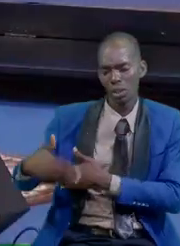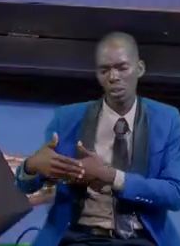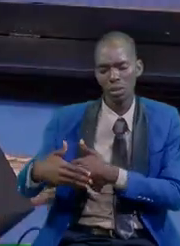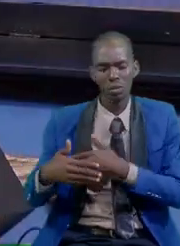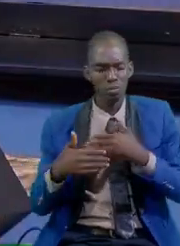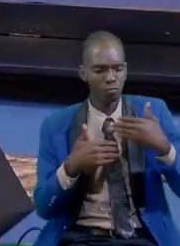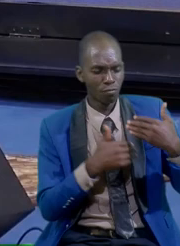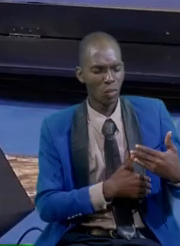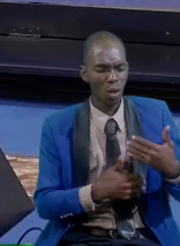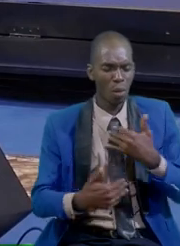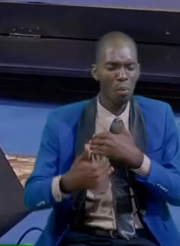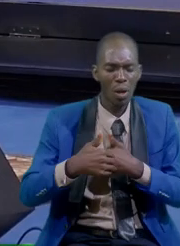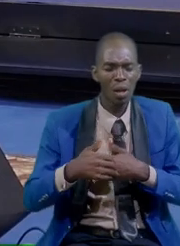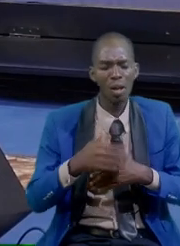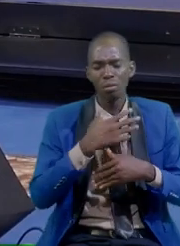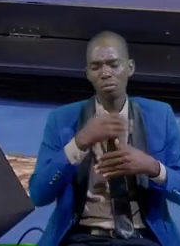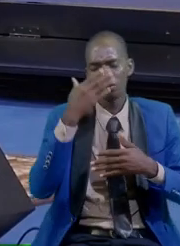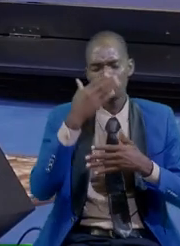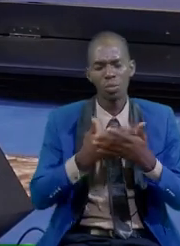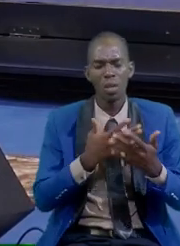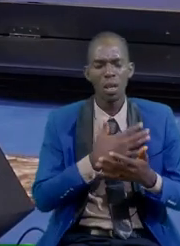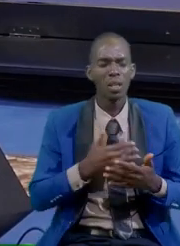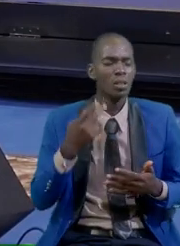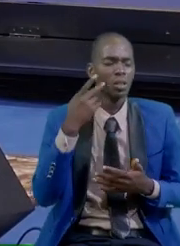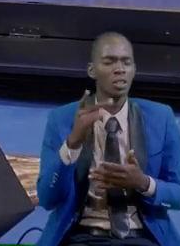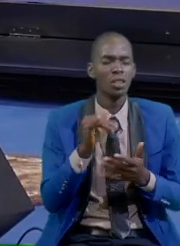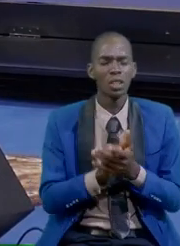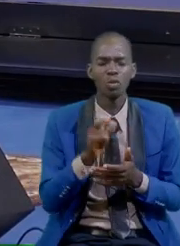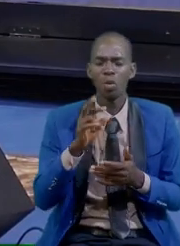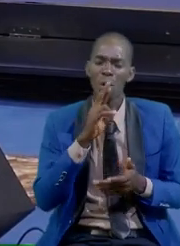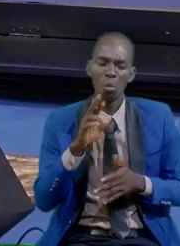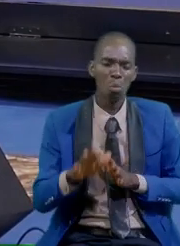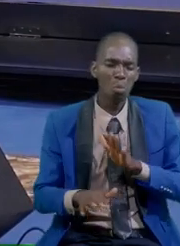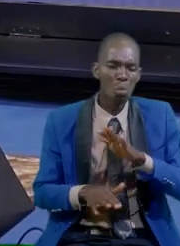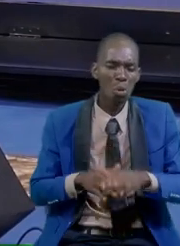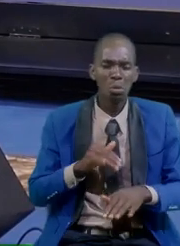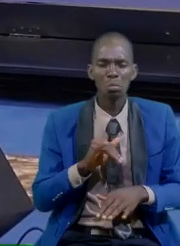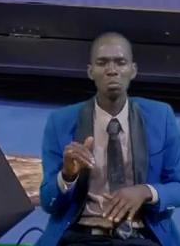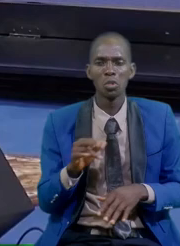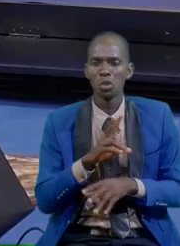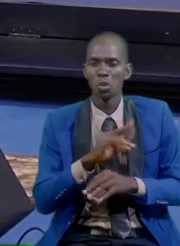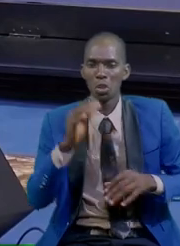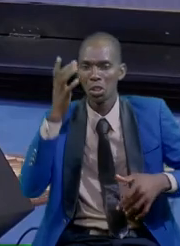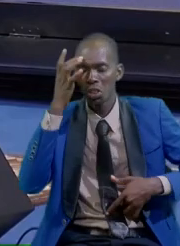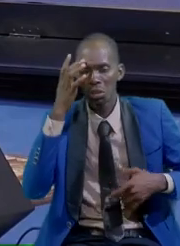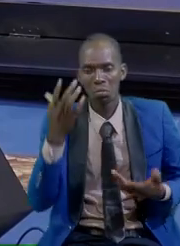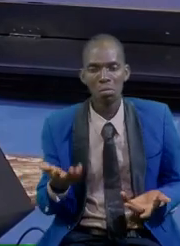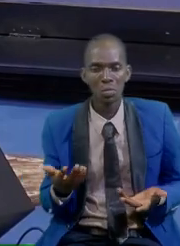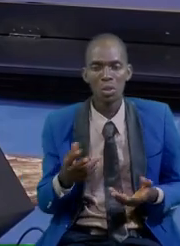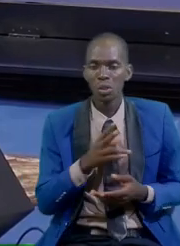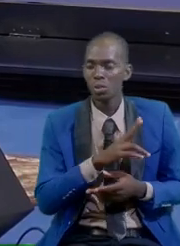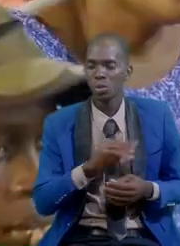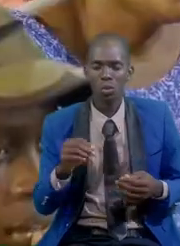you and they see that you're walking. No sickness. No plague. No